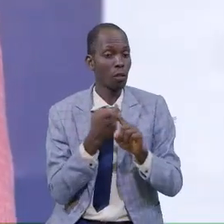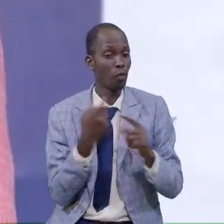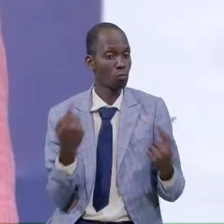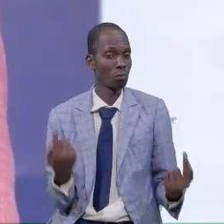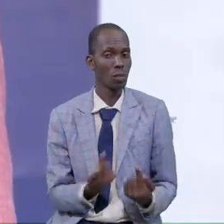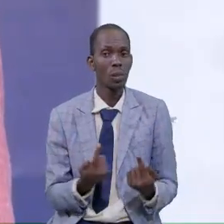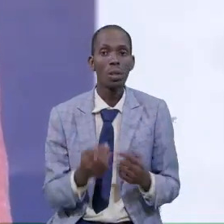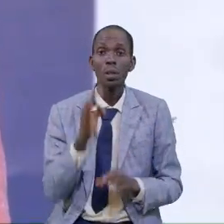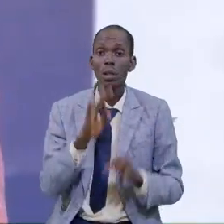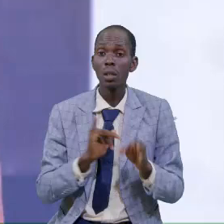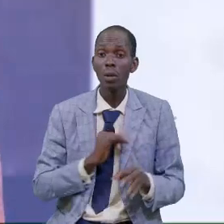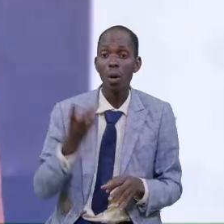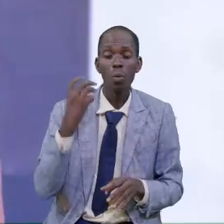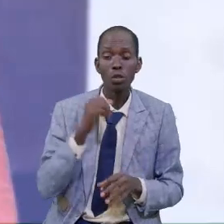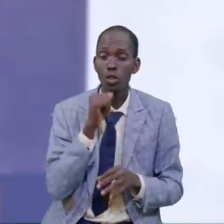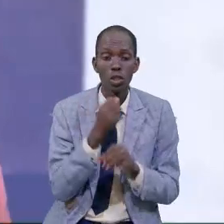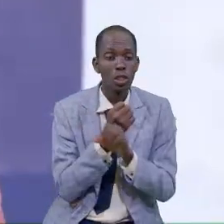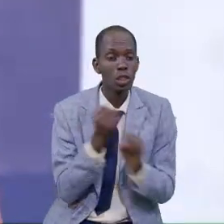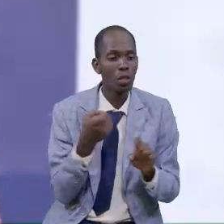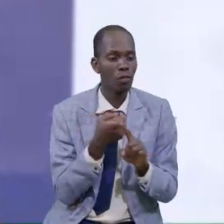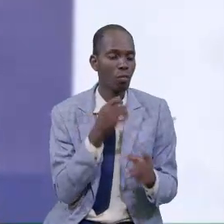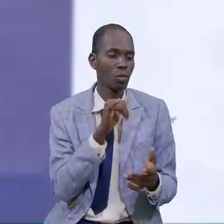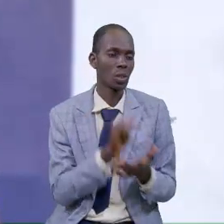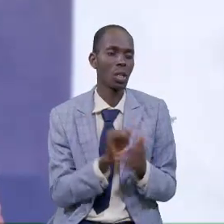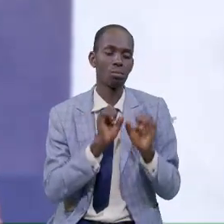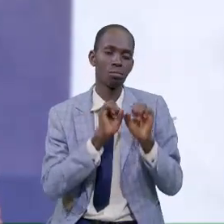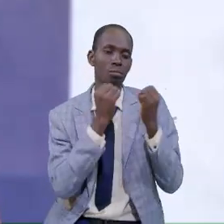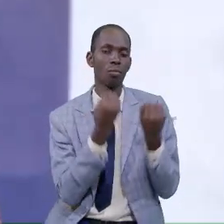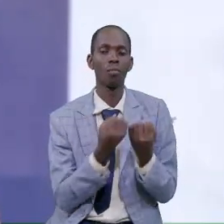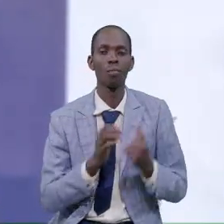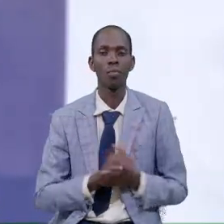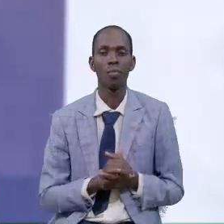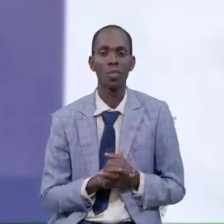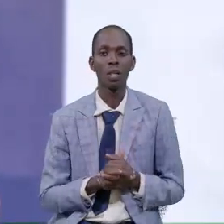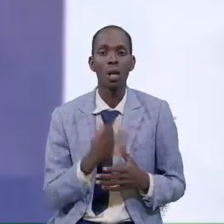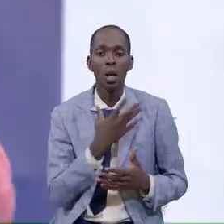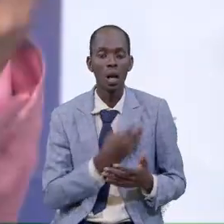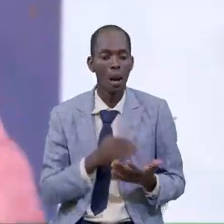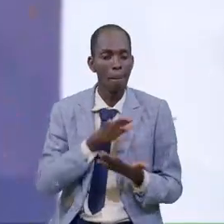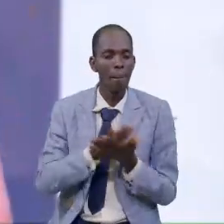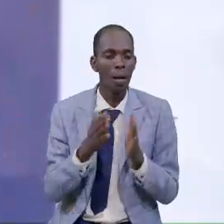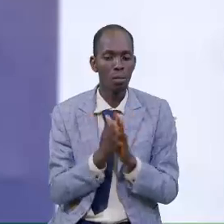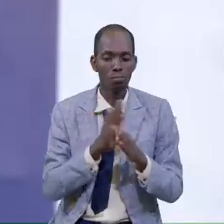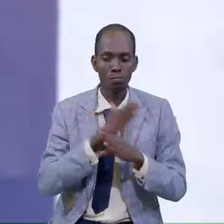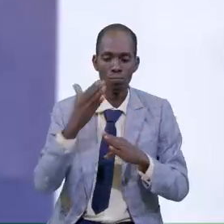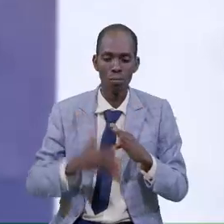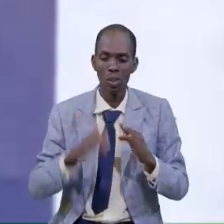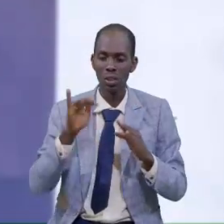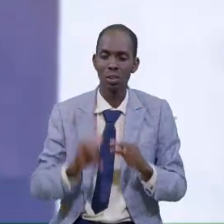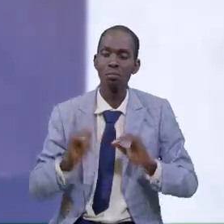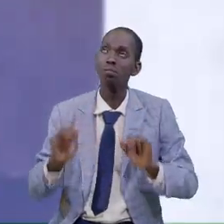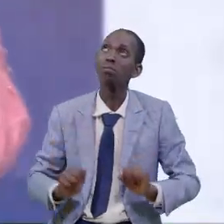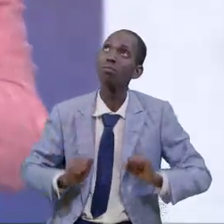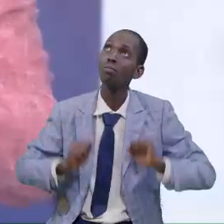that society and become totally surrendered, submissive unto God,